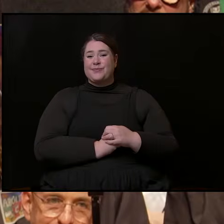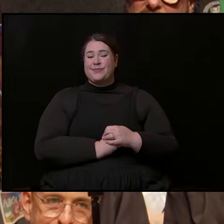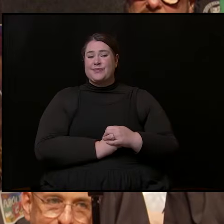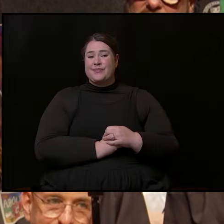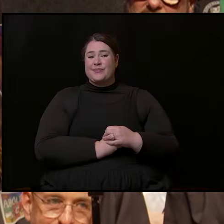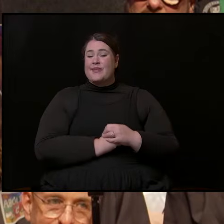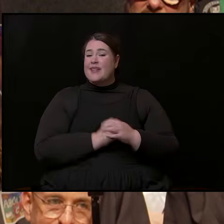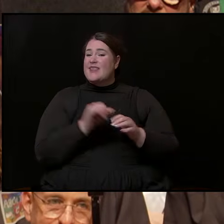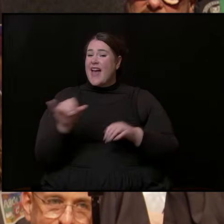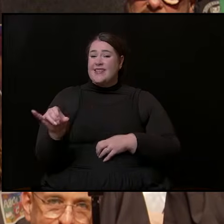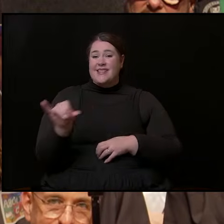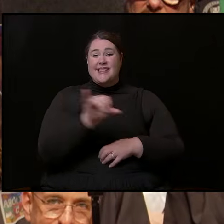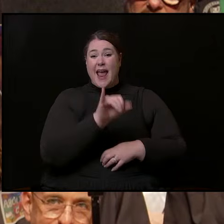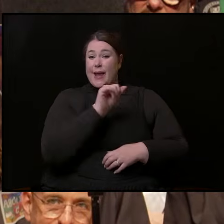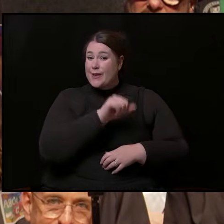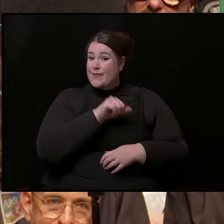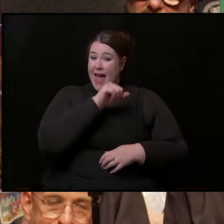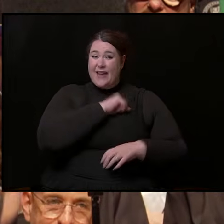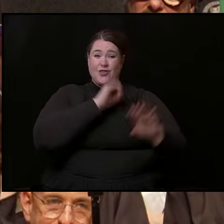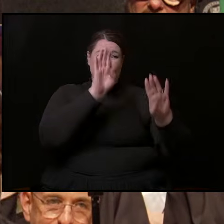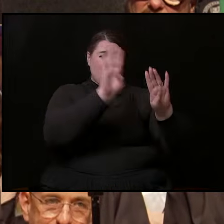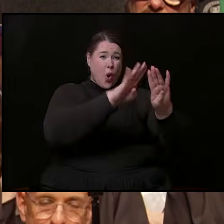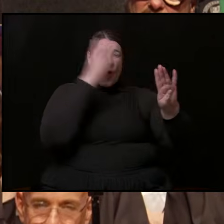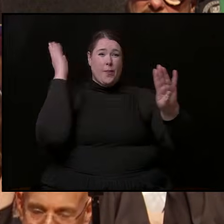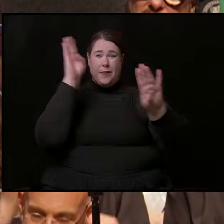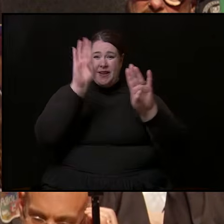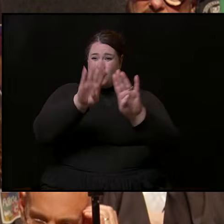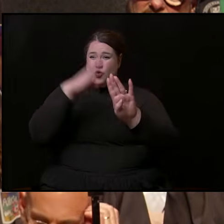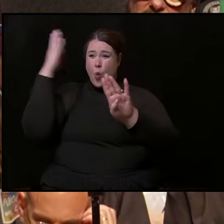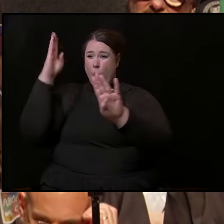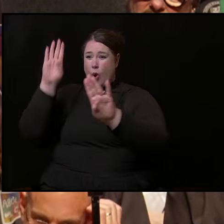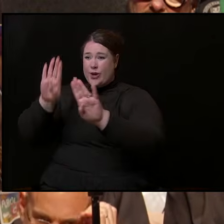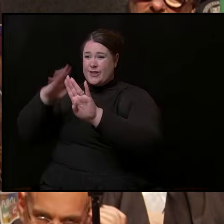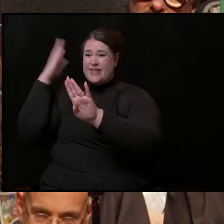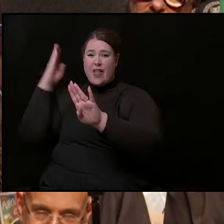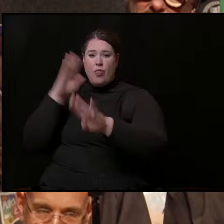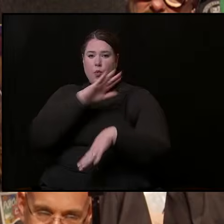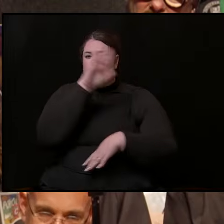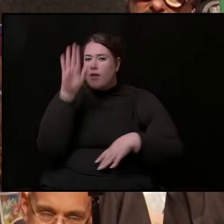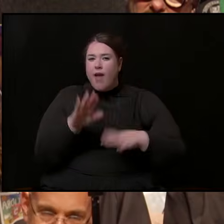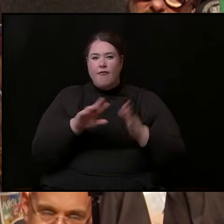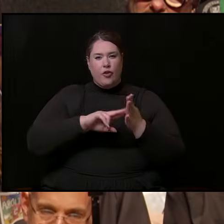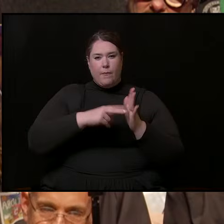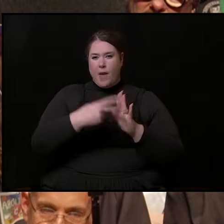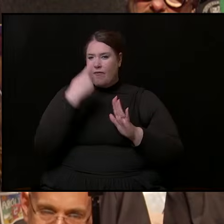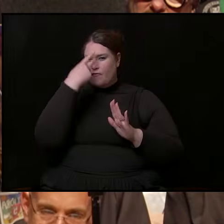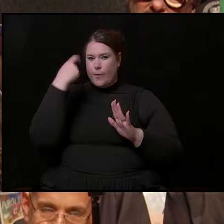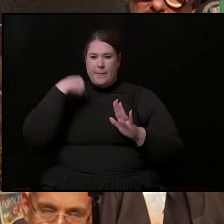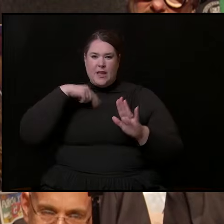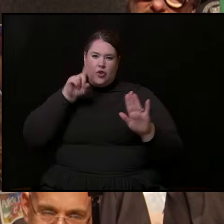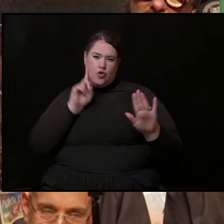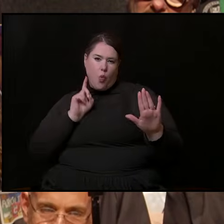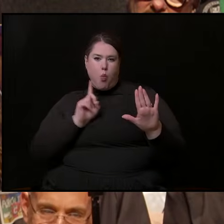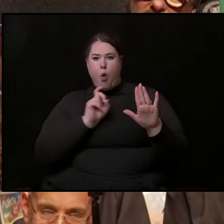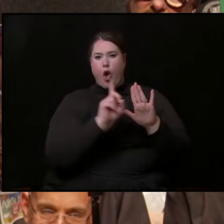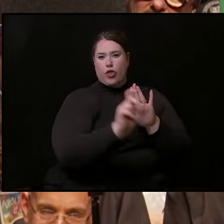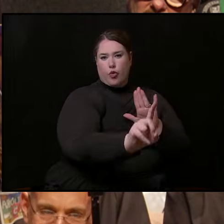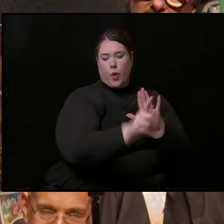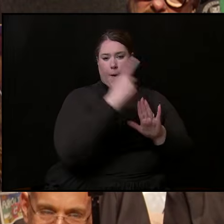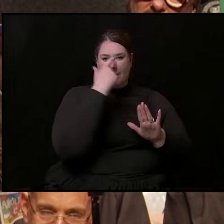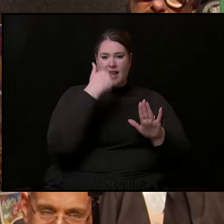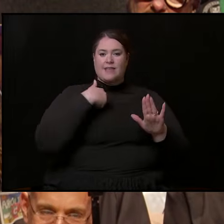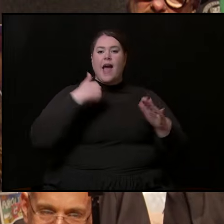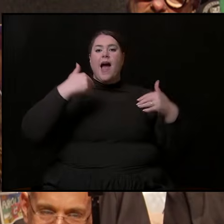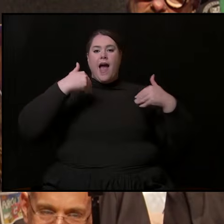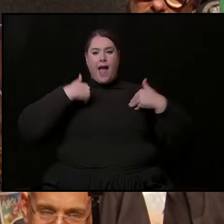That same attitude opened doors that were never meant for me to walk through because I had the nerve and the